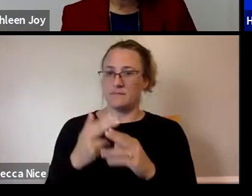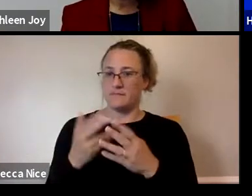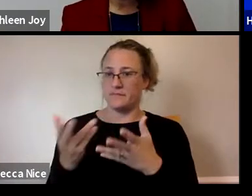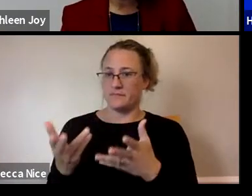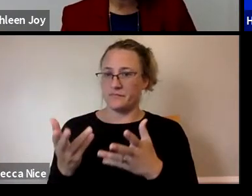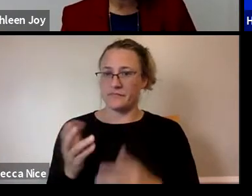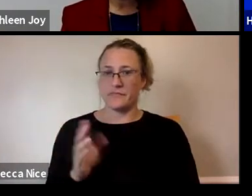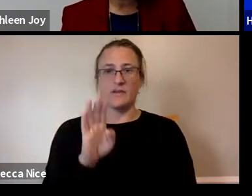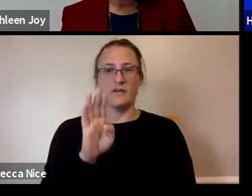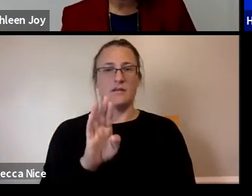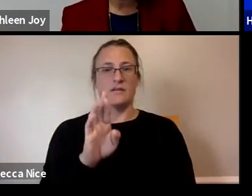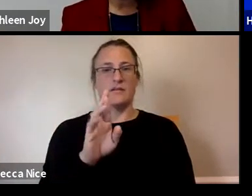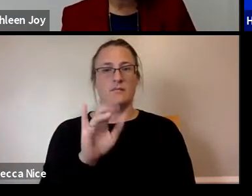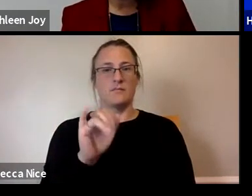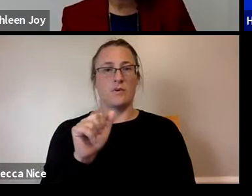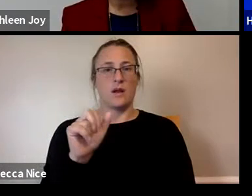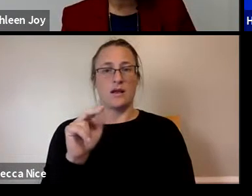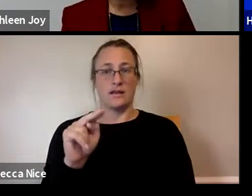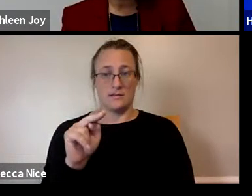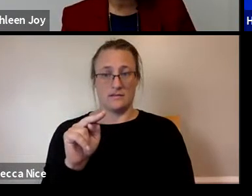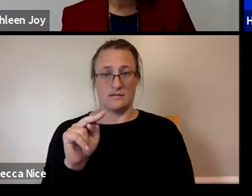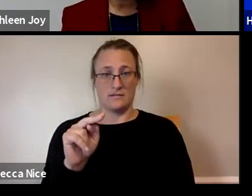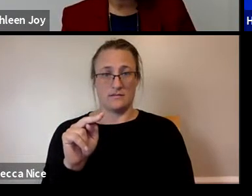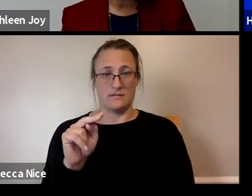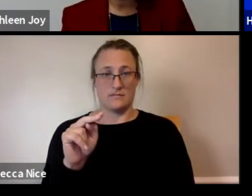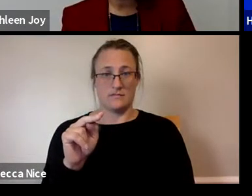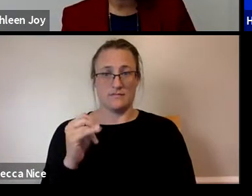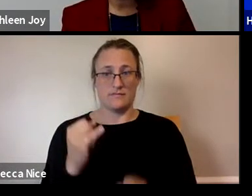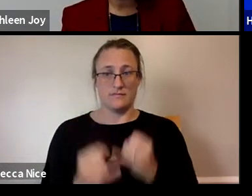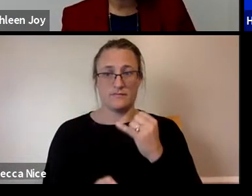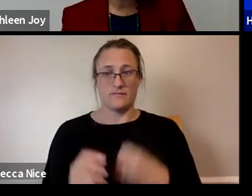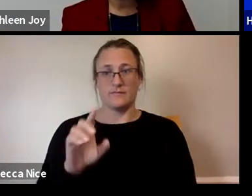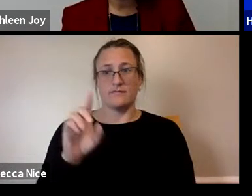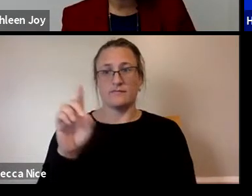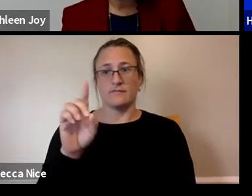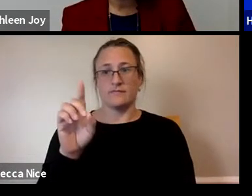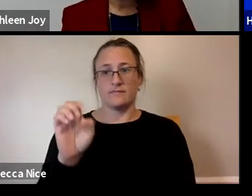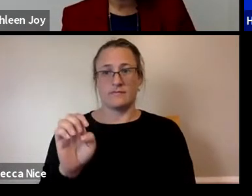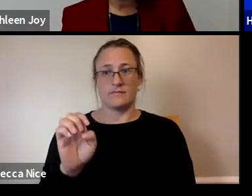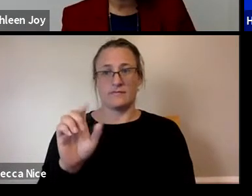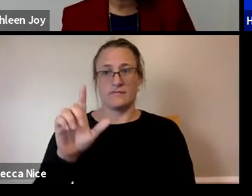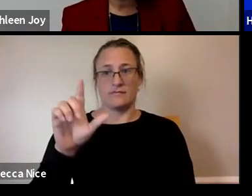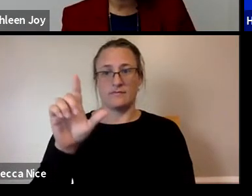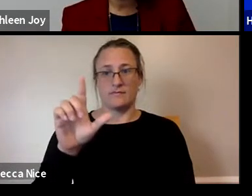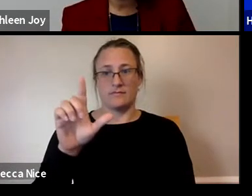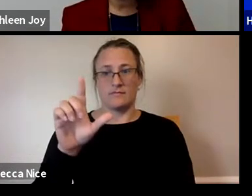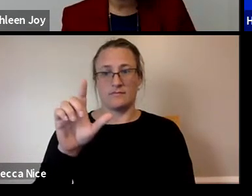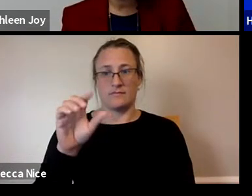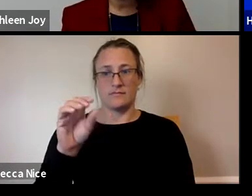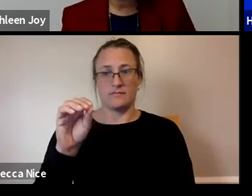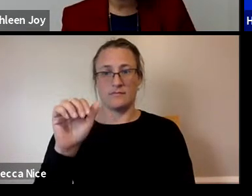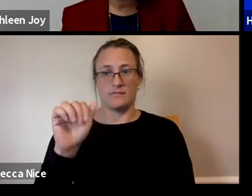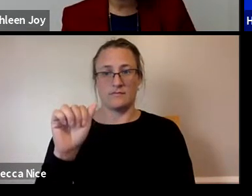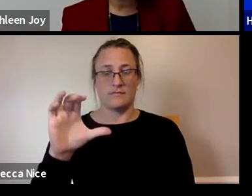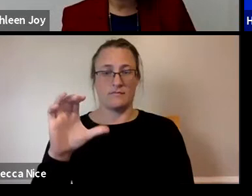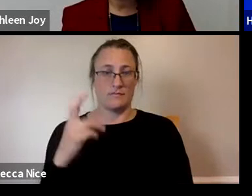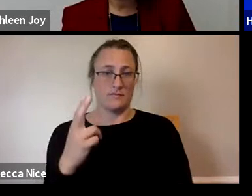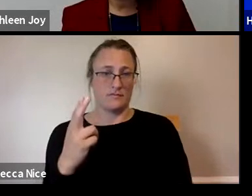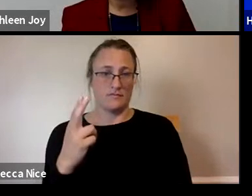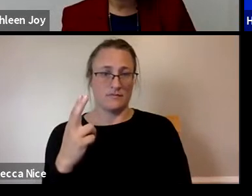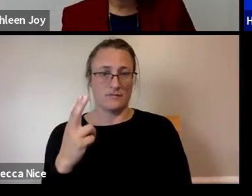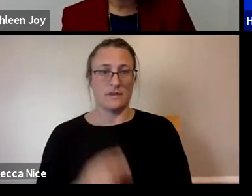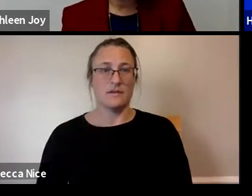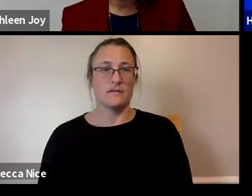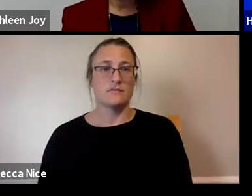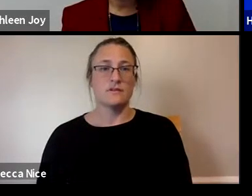Sure. Brian. D. Dave. E. Capital O-A-C-H.